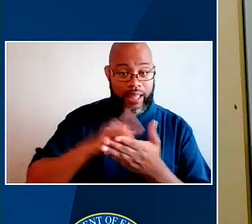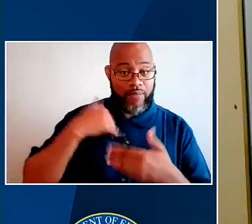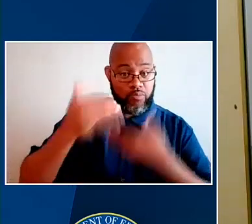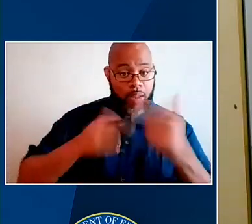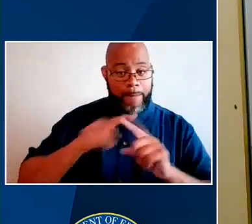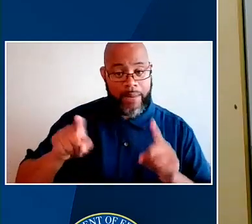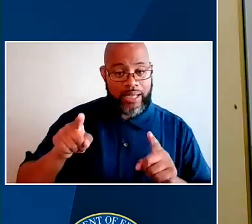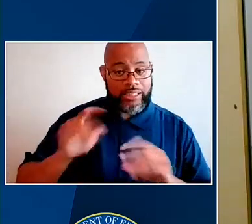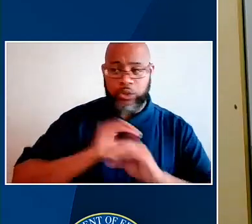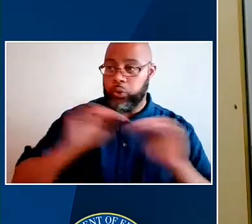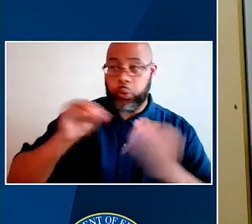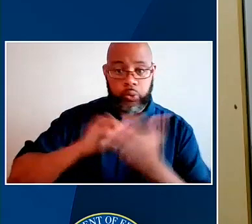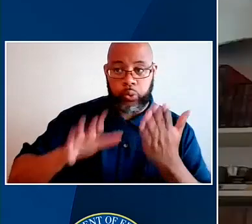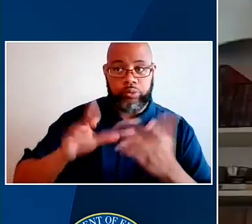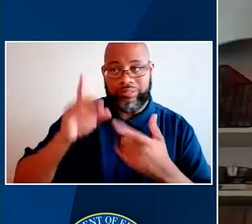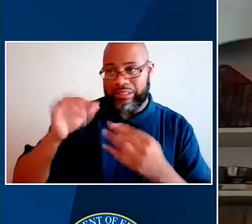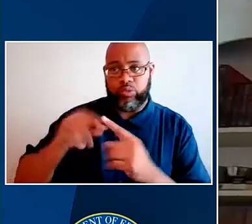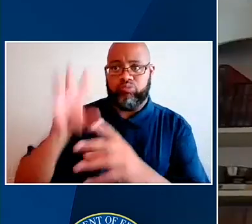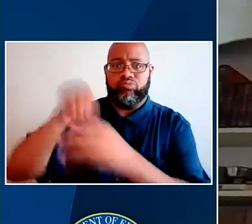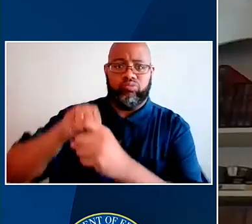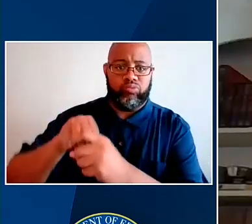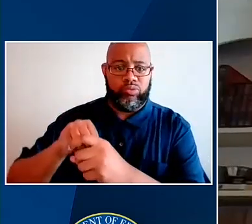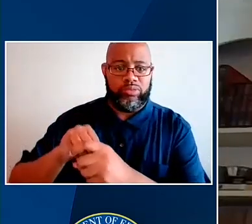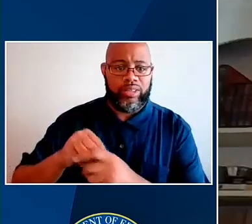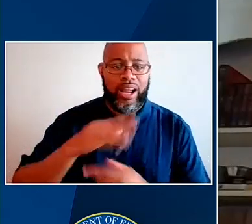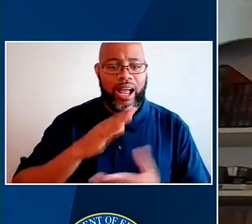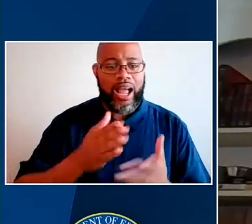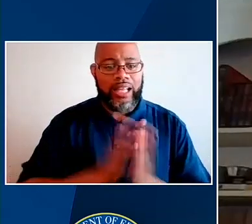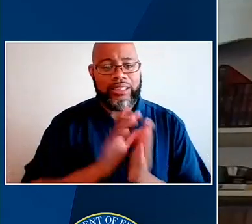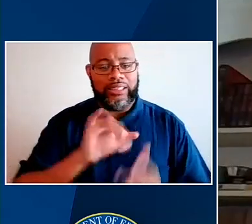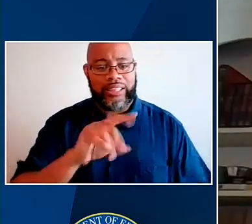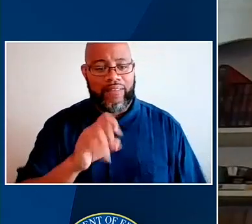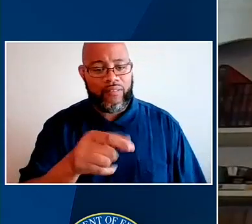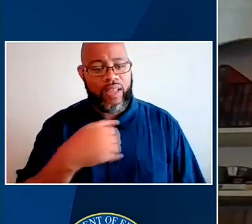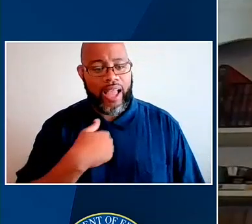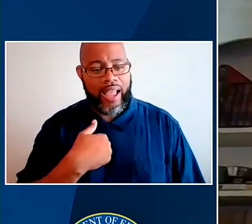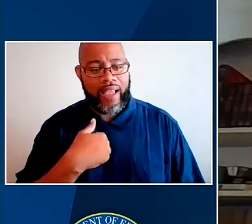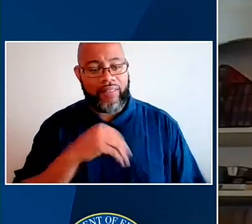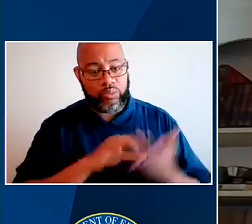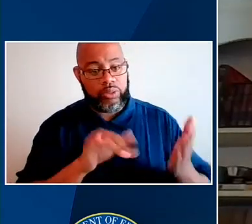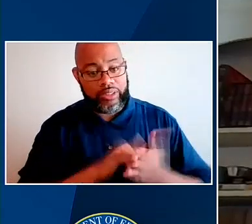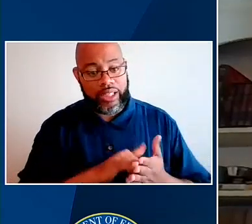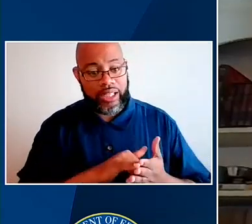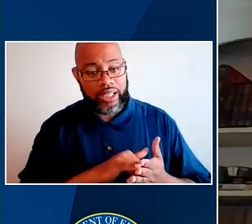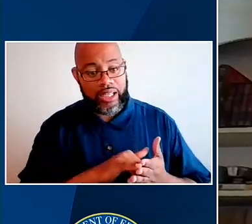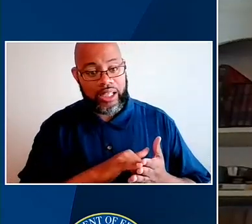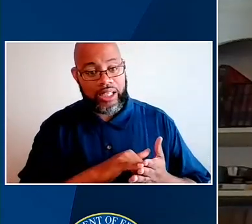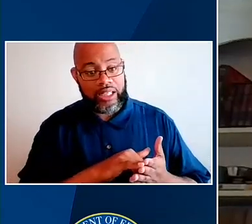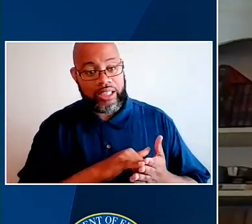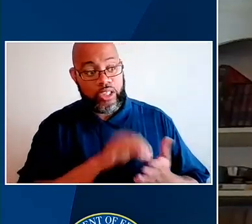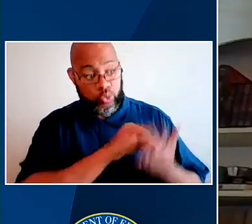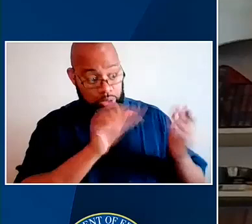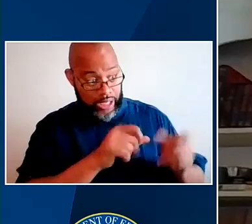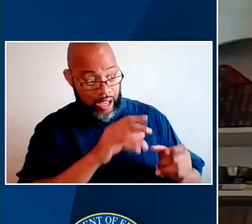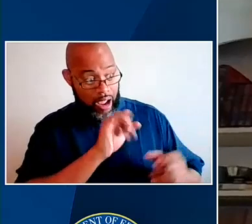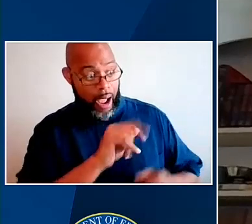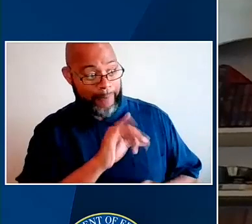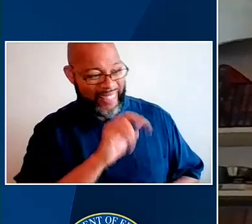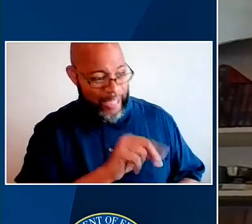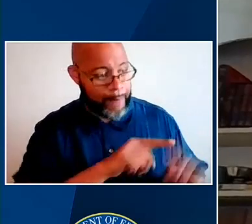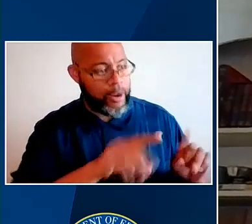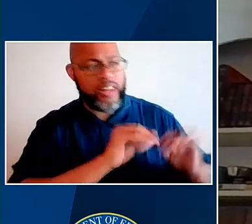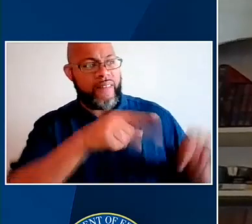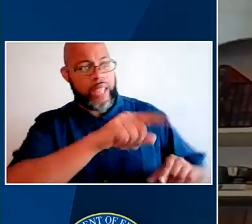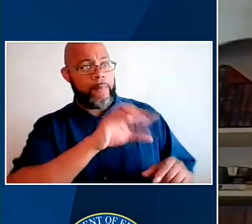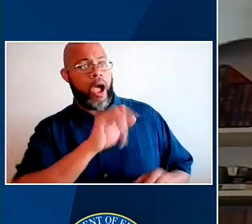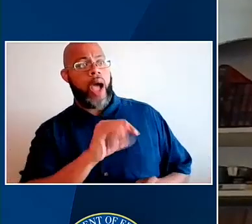literally zero of your students. Well, I don't know, I'll ask Dave to ask the review. If you had a situation where students could opt in, but let's say none of them opt